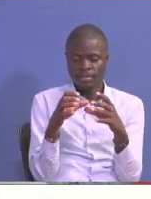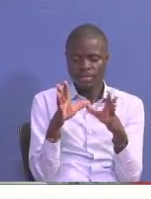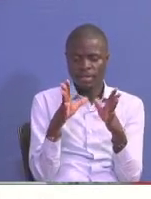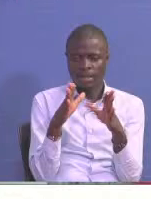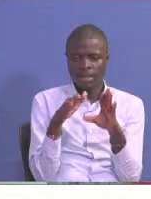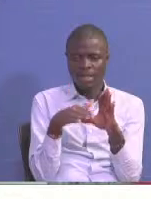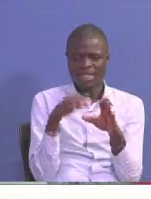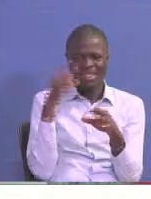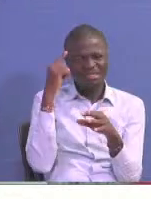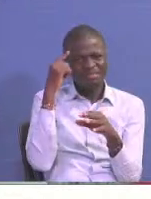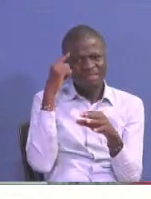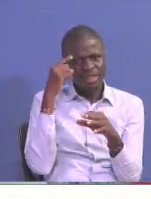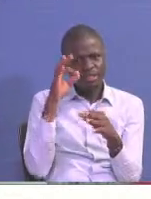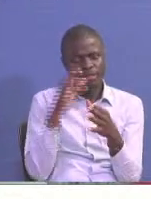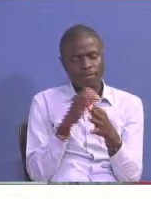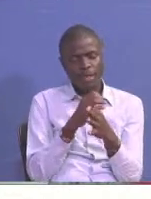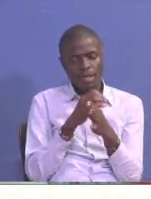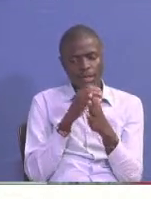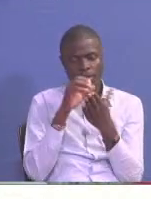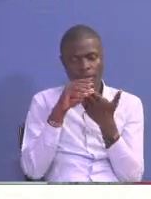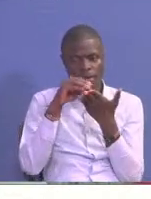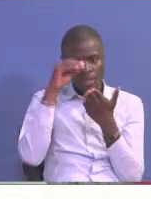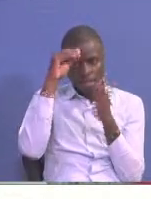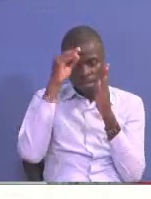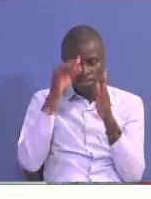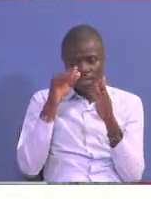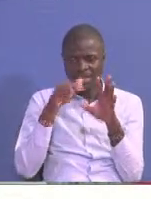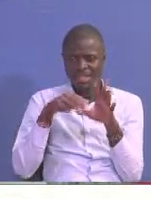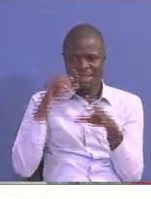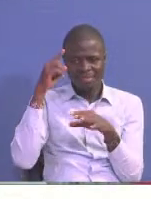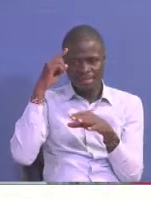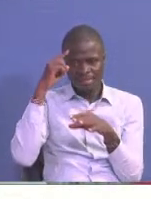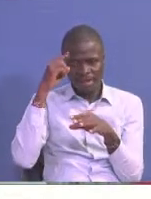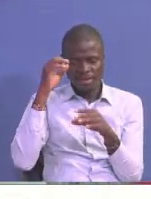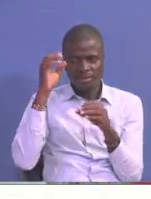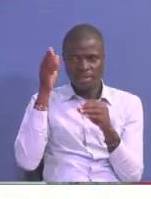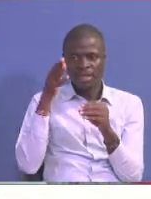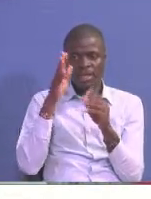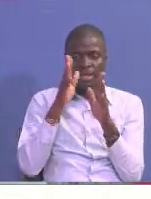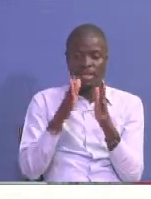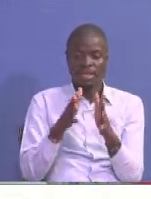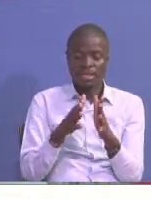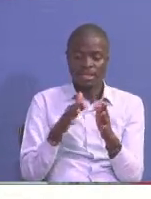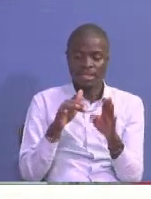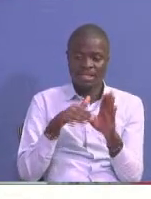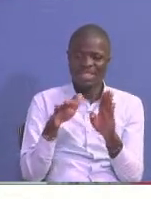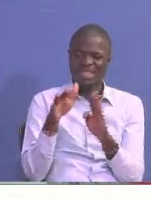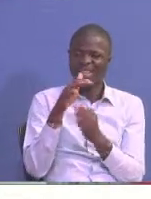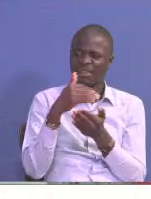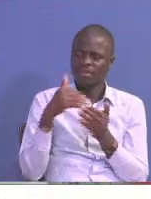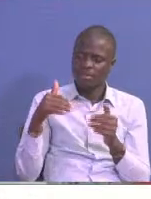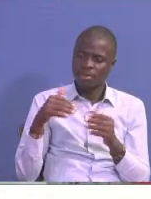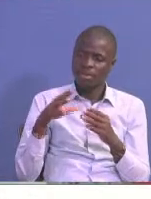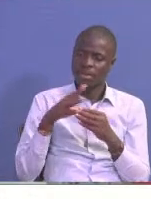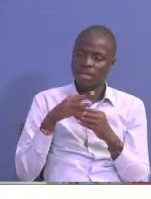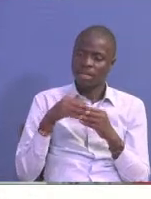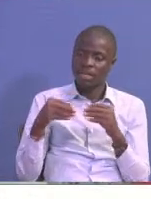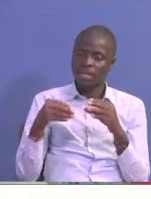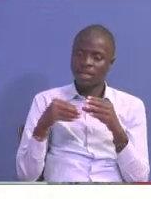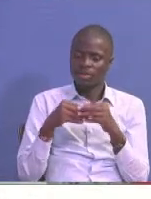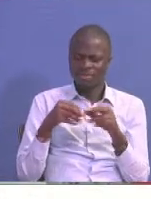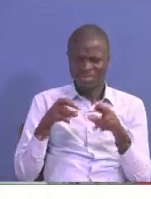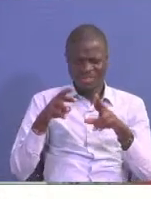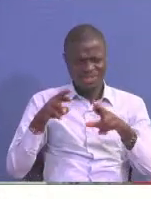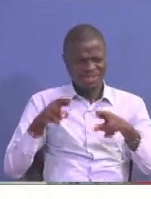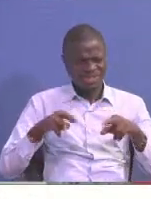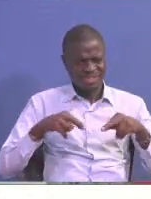in the minds of our students, in the mind of our professors and everybody, so that innovation and research